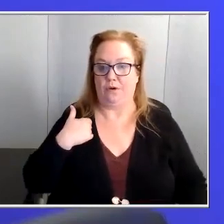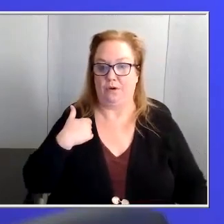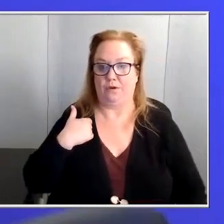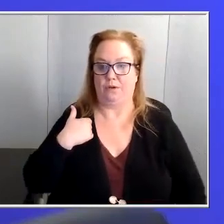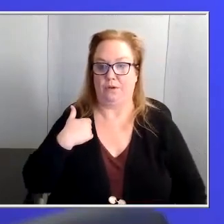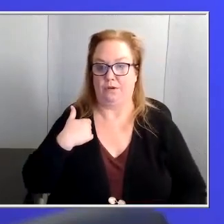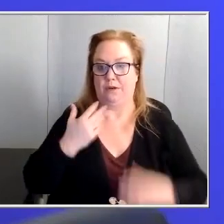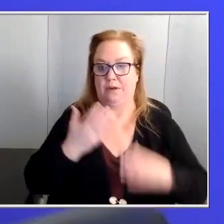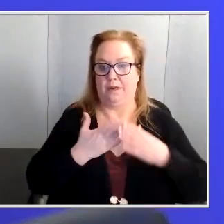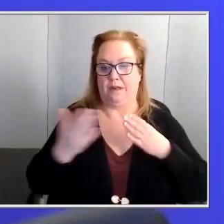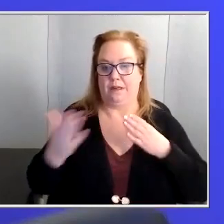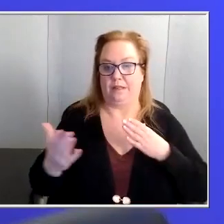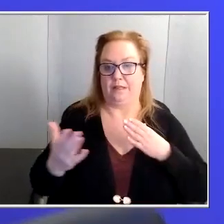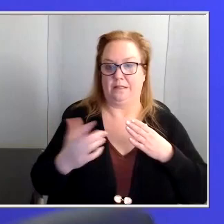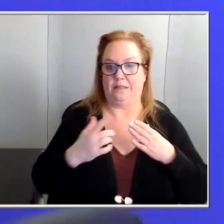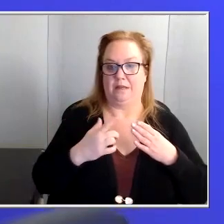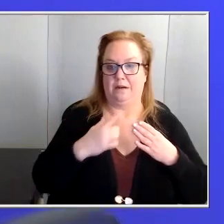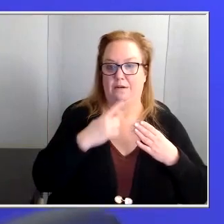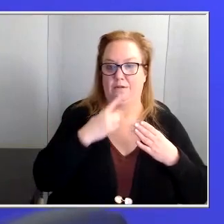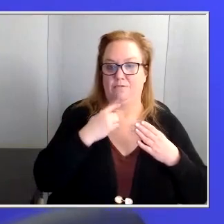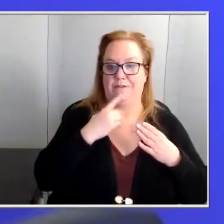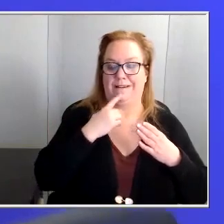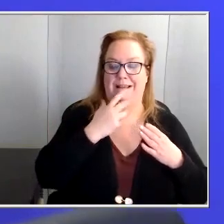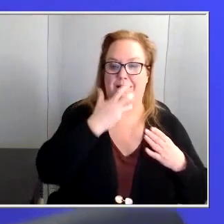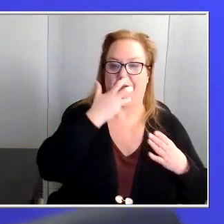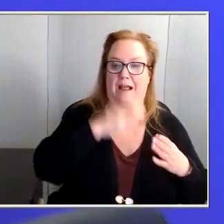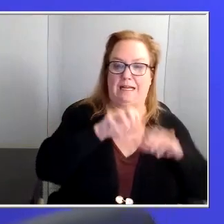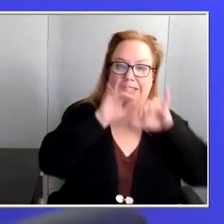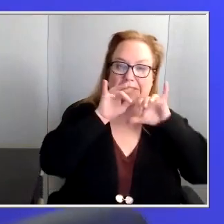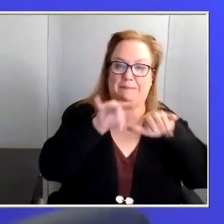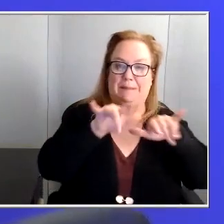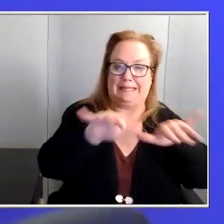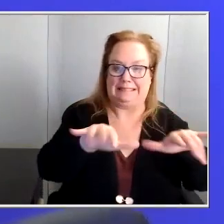things that are red are hot and spicy, and,